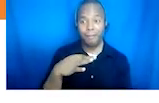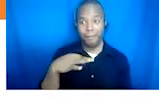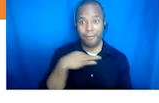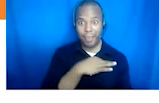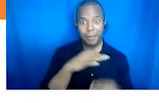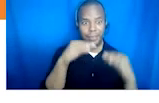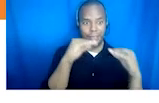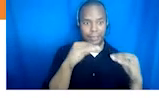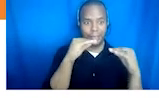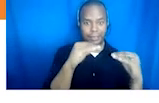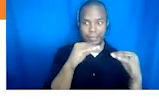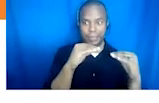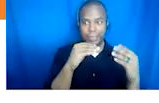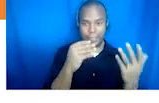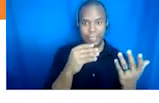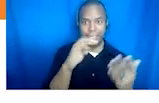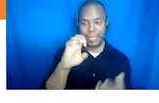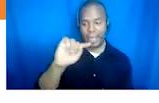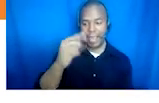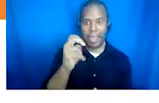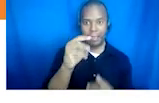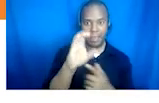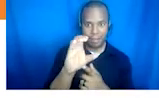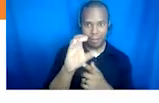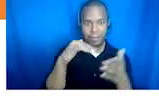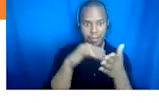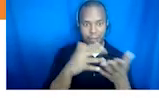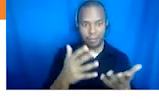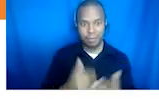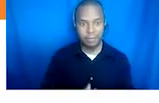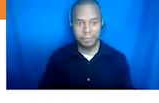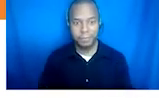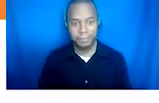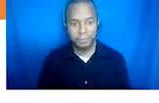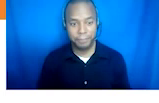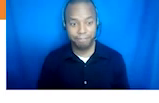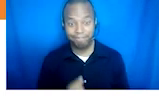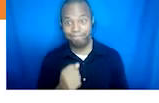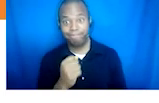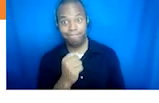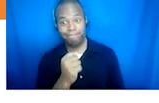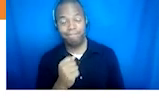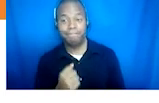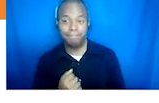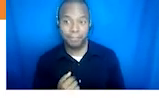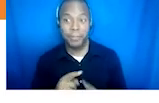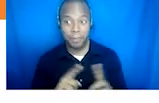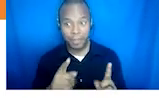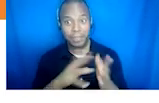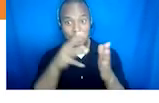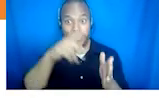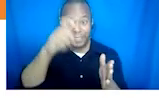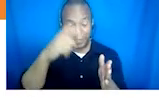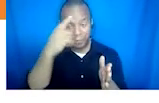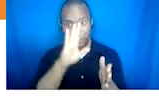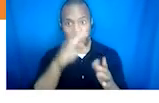studies is heavily impacted. Yep, it sure is. But students need that to complete their goals, right?